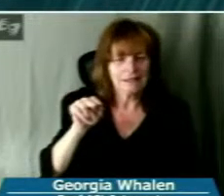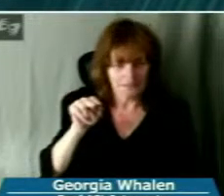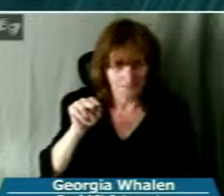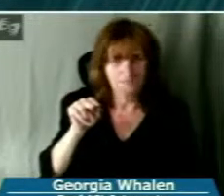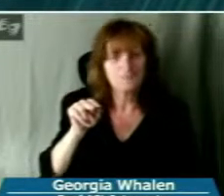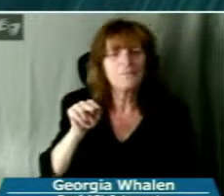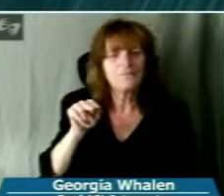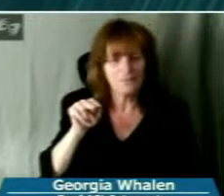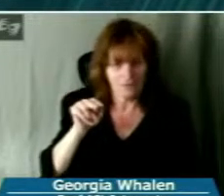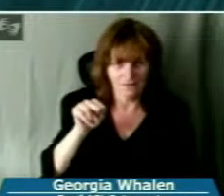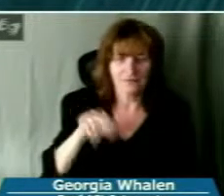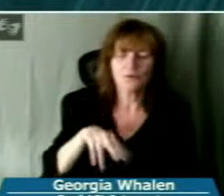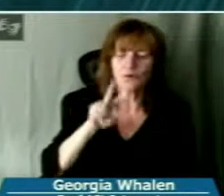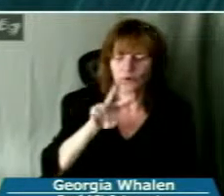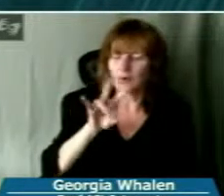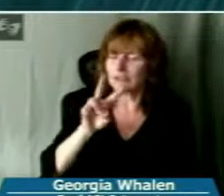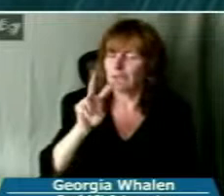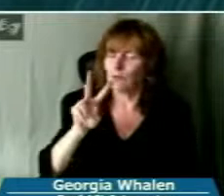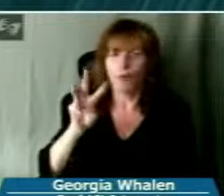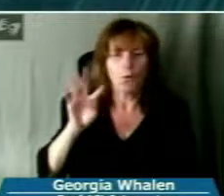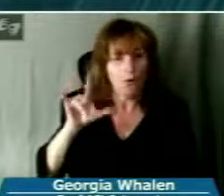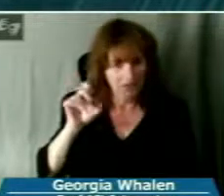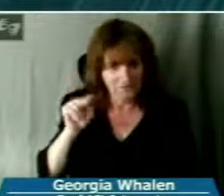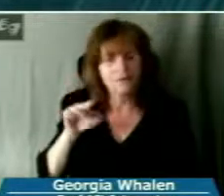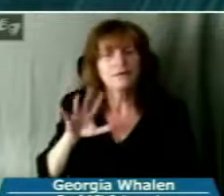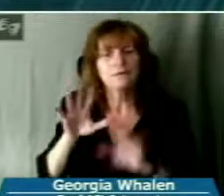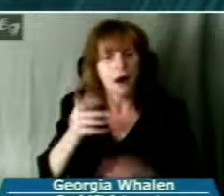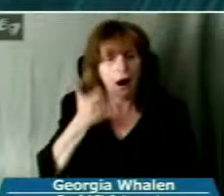For more information on that, you can call